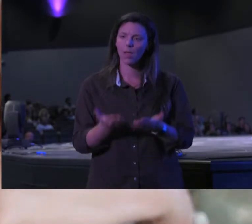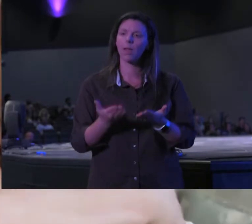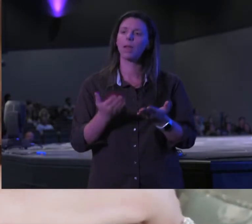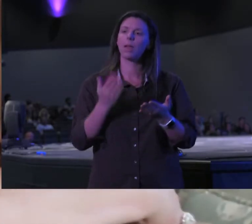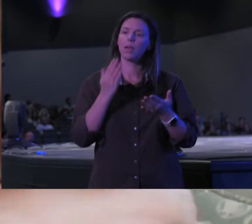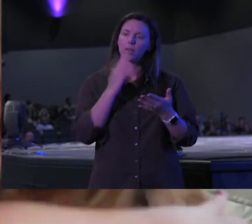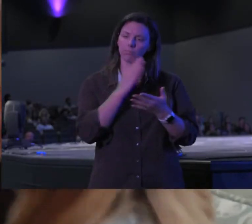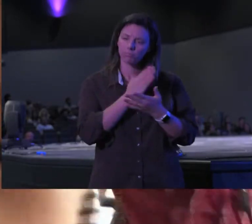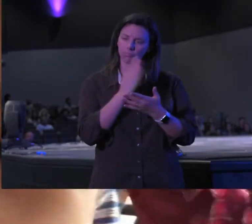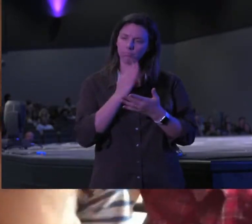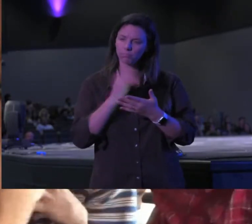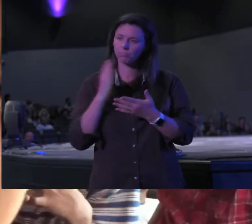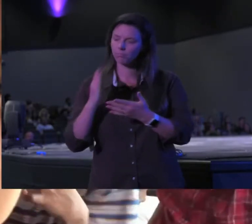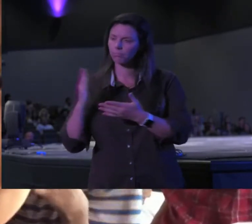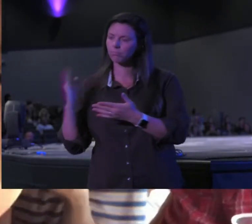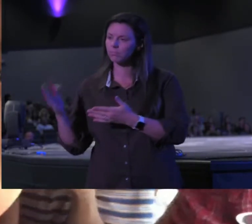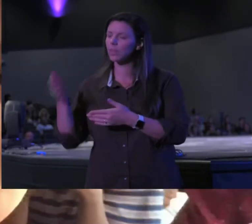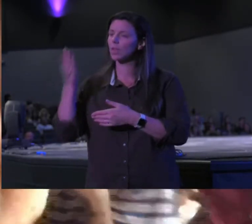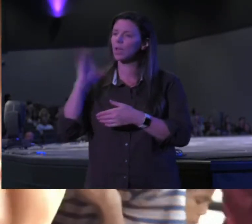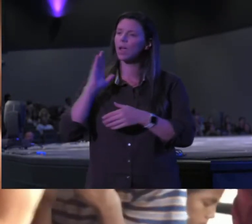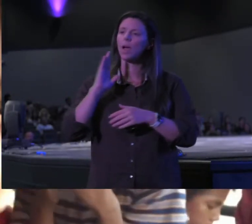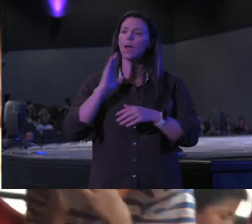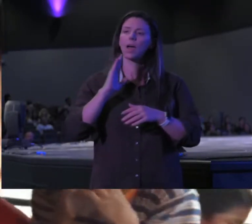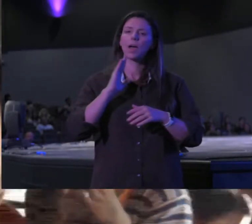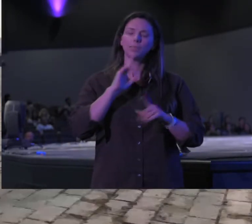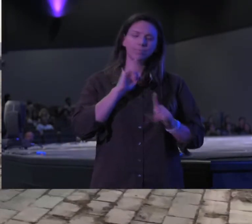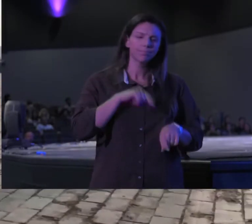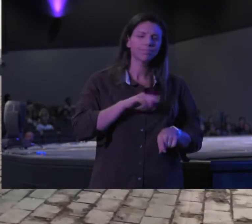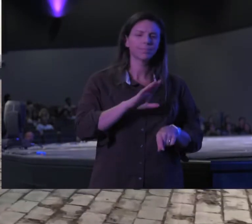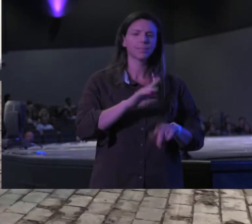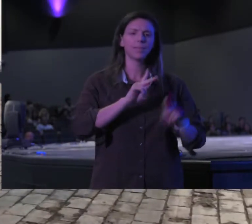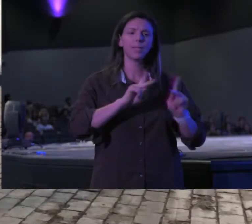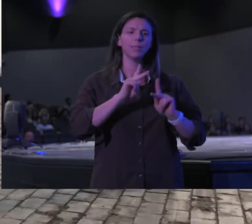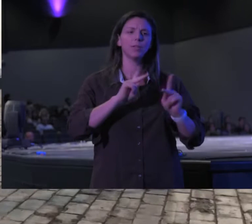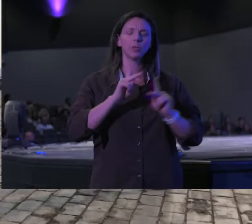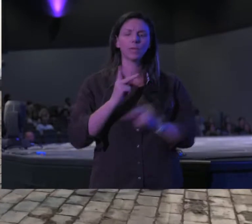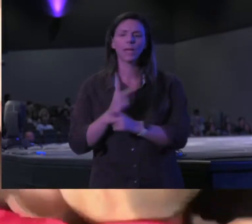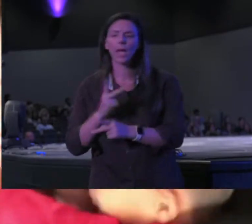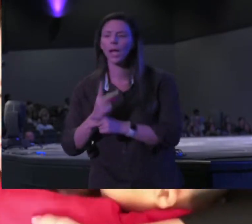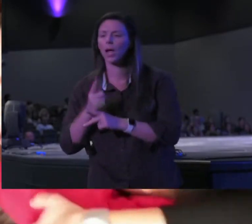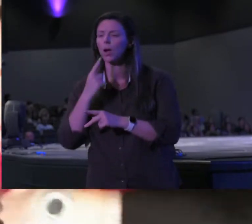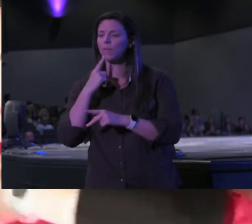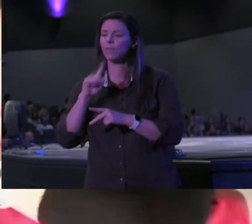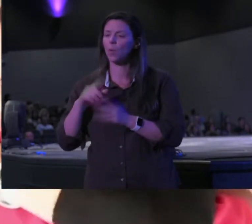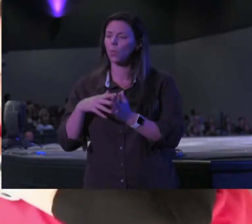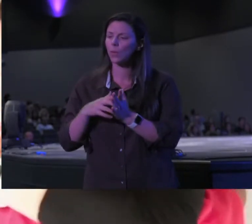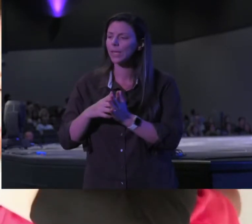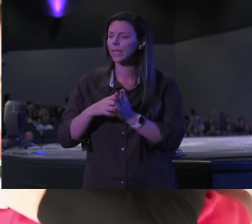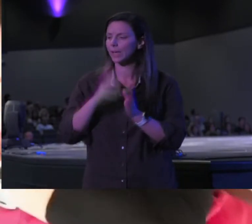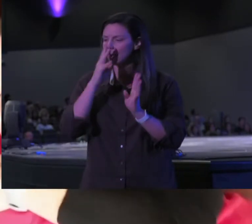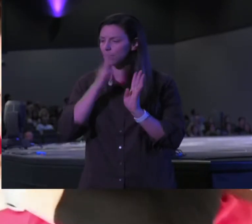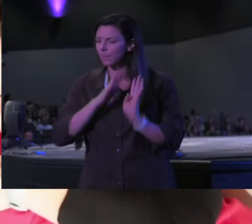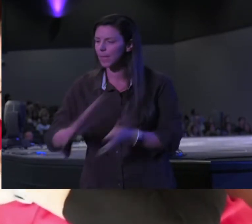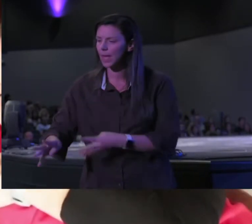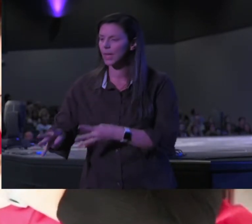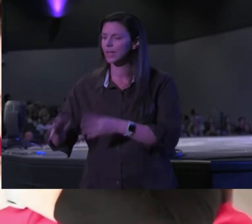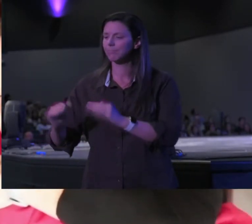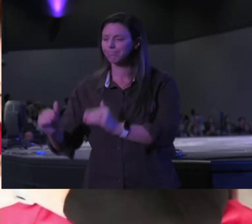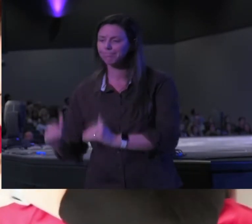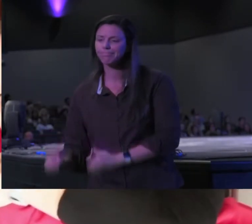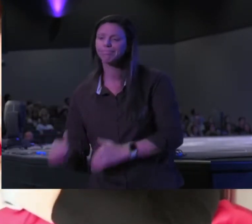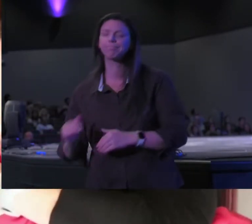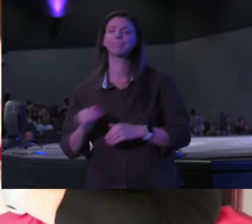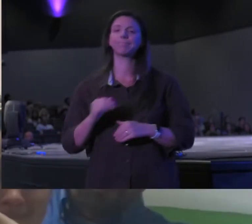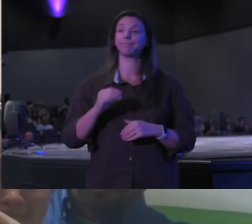to care for the marginalized, the weak, and the abandoned. In doing so, we, the body